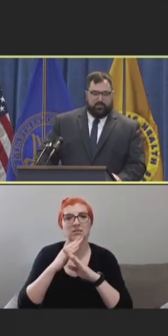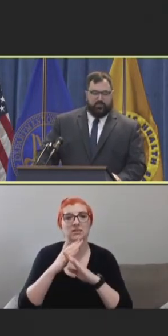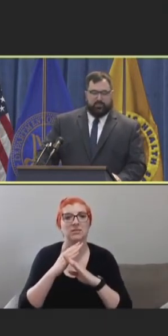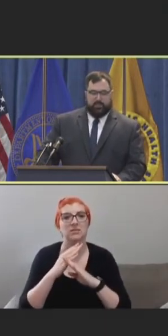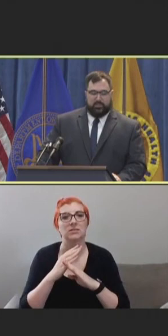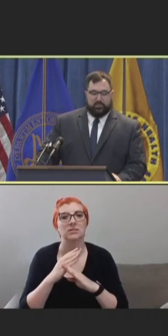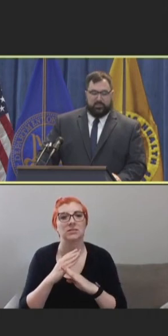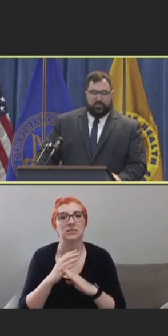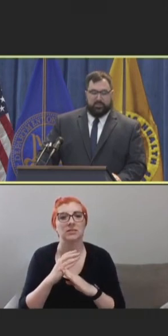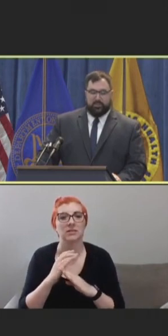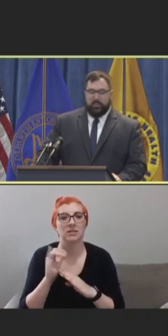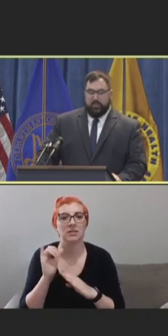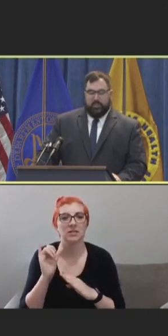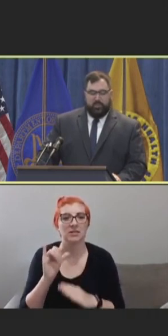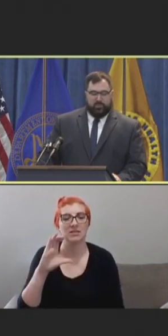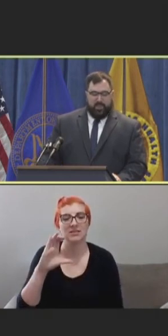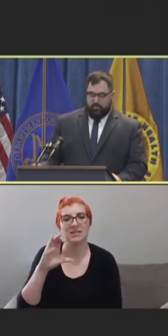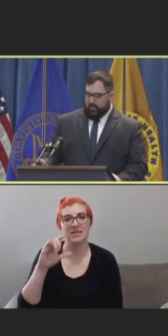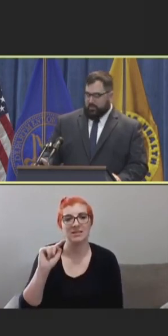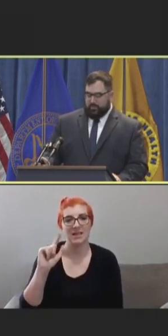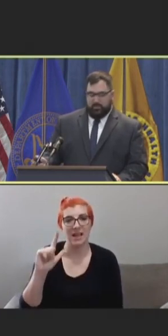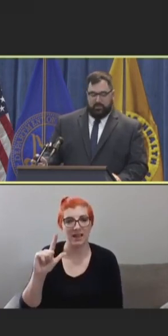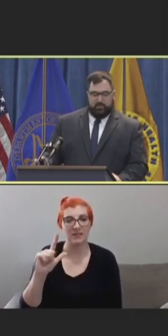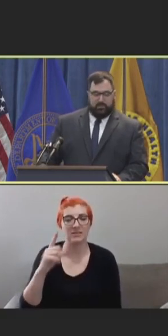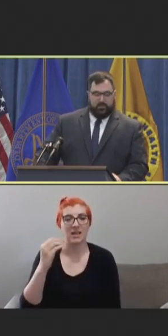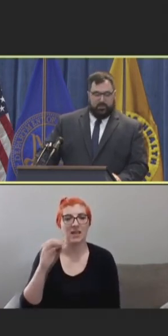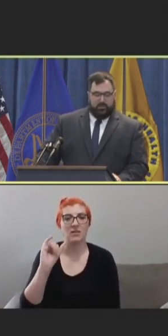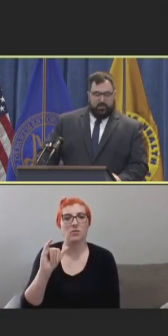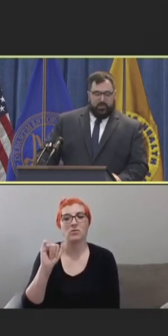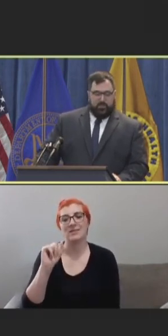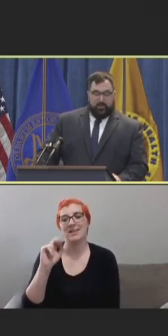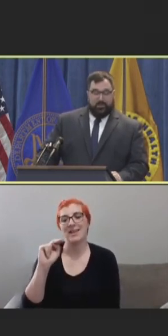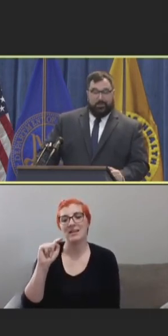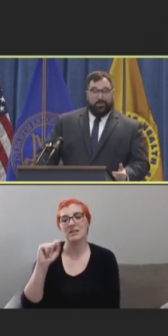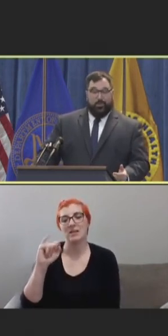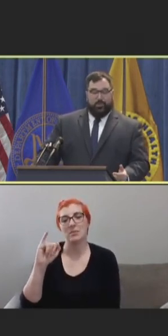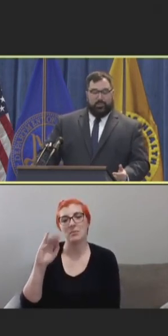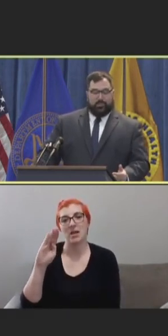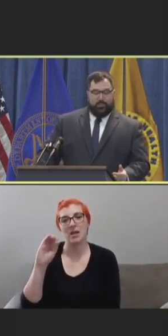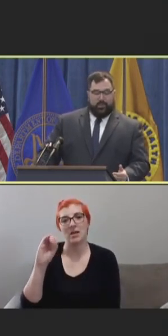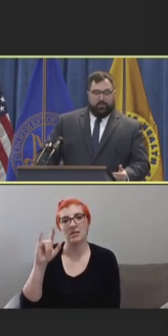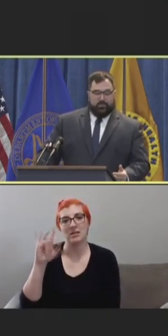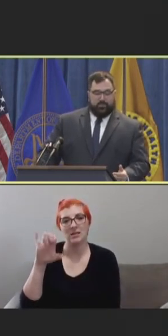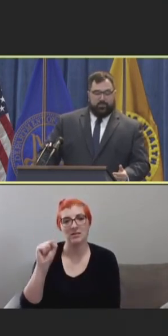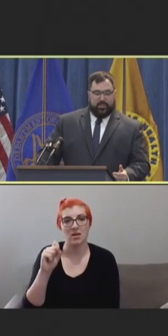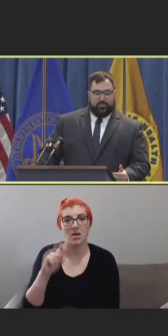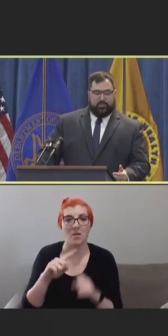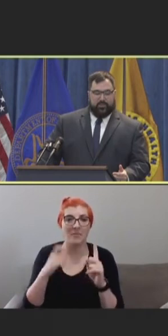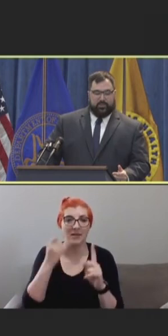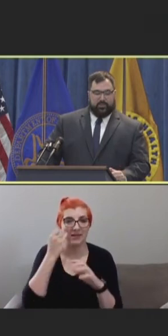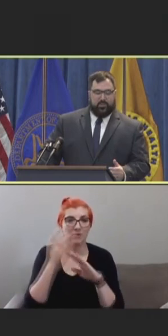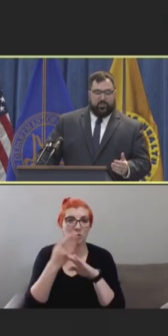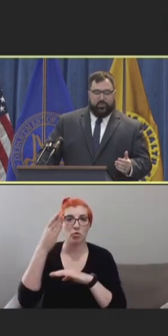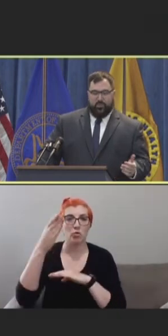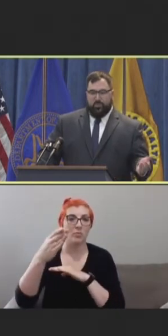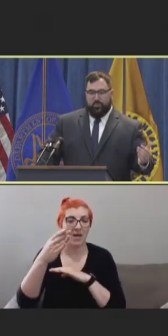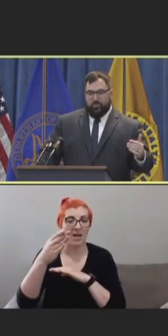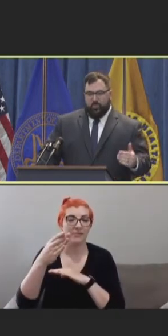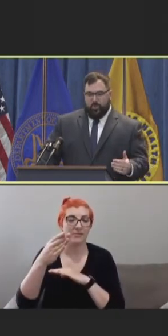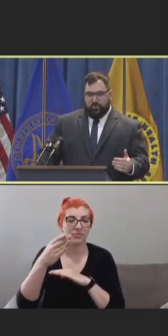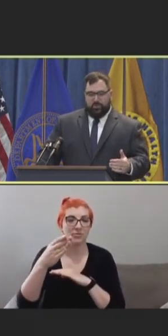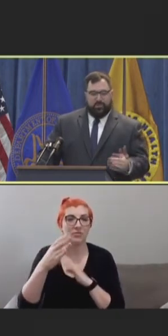T lymphocytes, those CTLs, and those antibodies. But an overly attenuated vaccine virus will